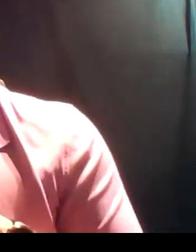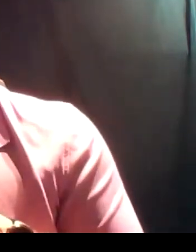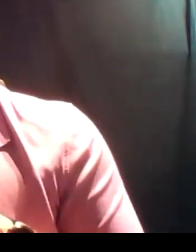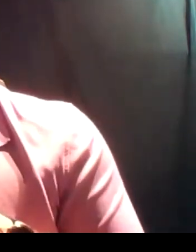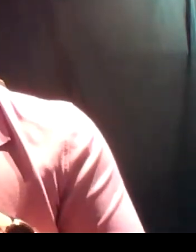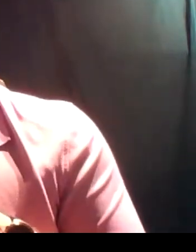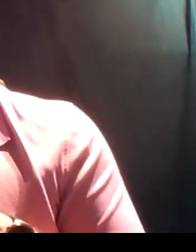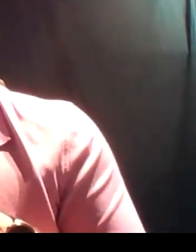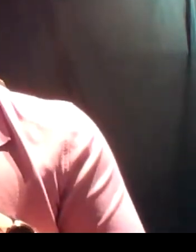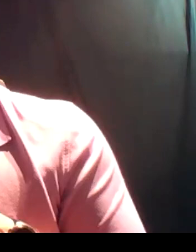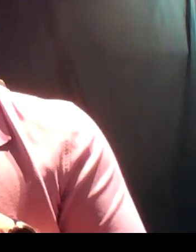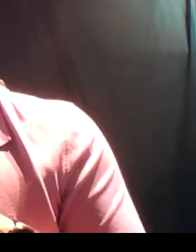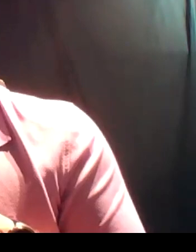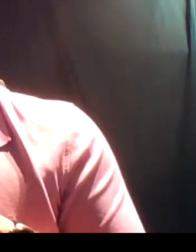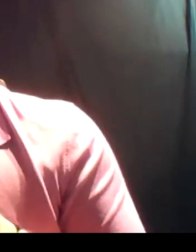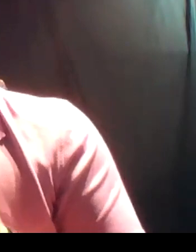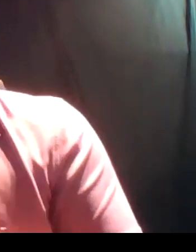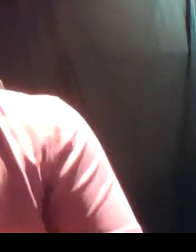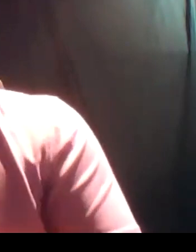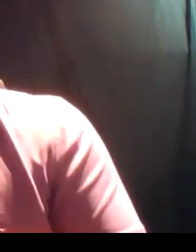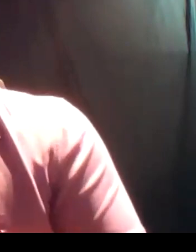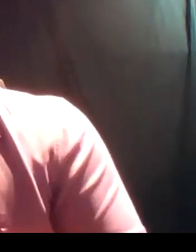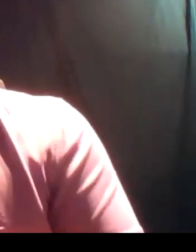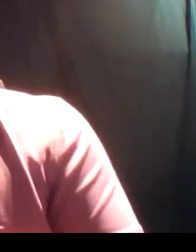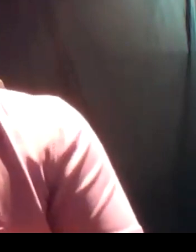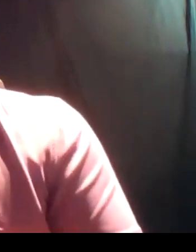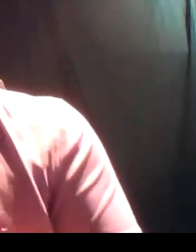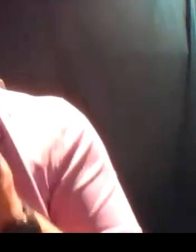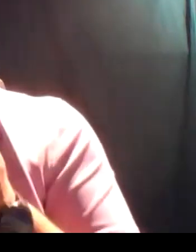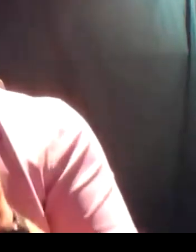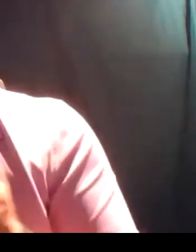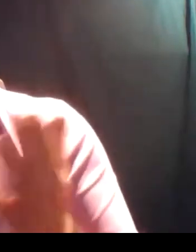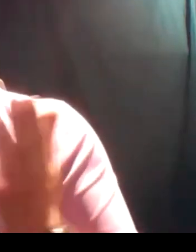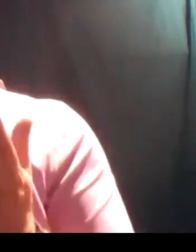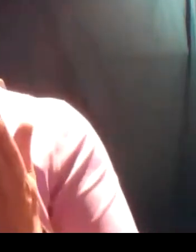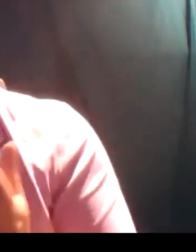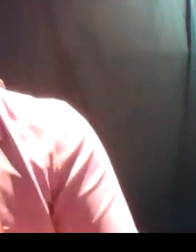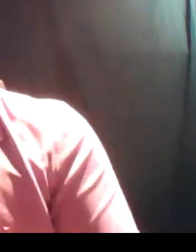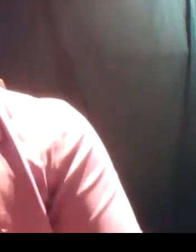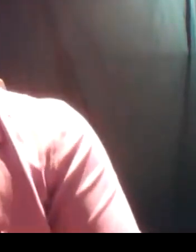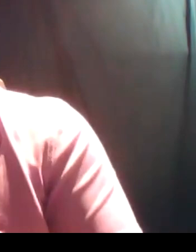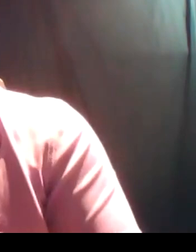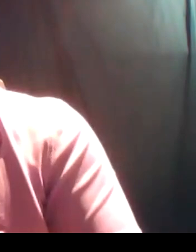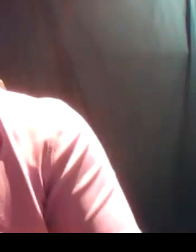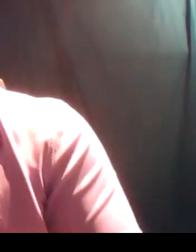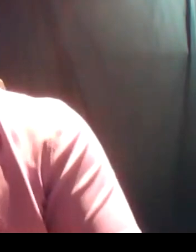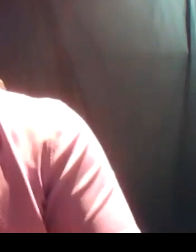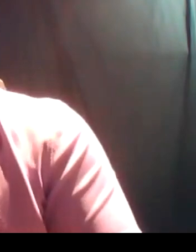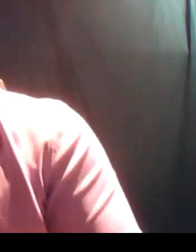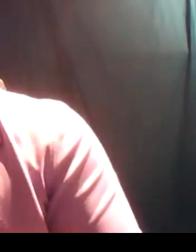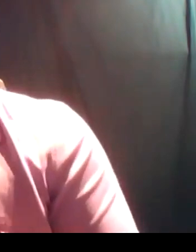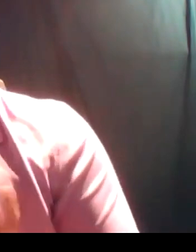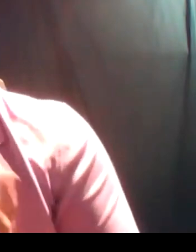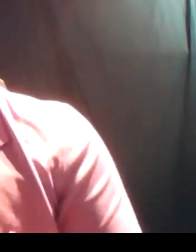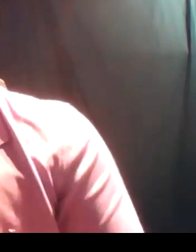so it is also something that's not really being addressed in the master plan. And so I heard